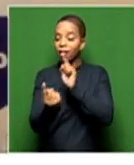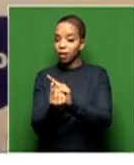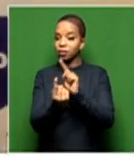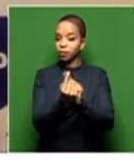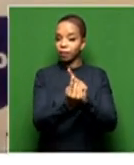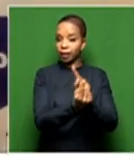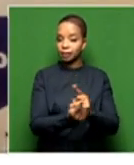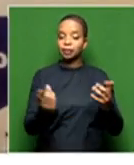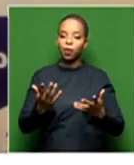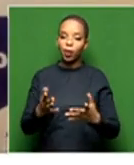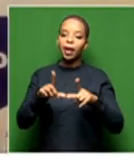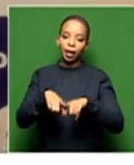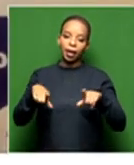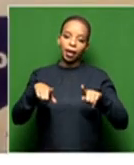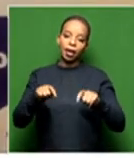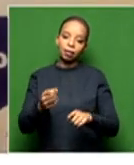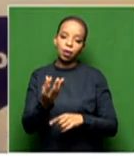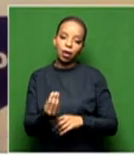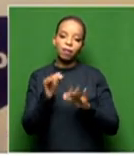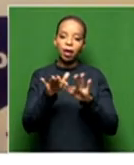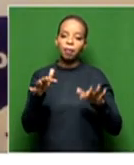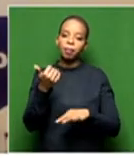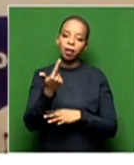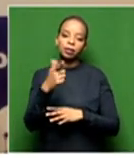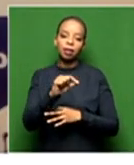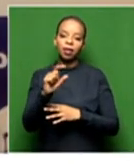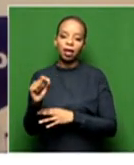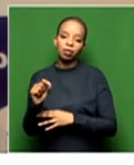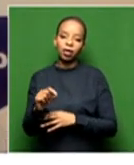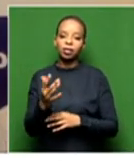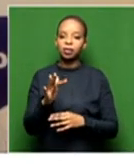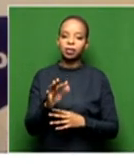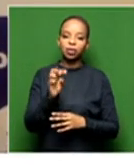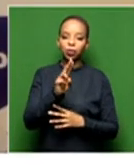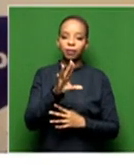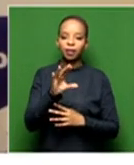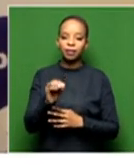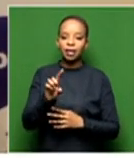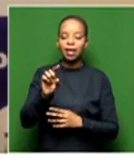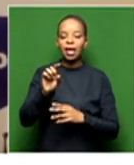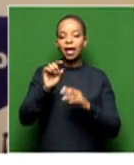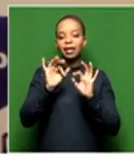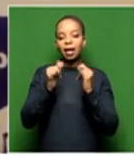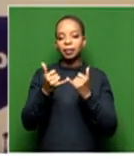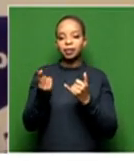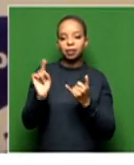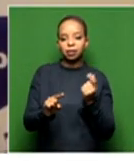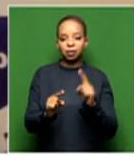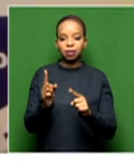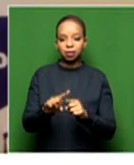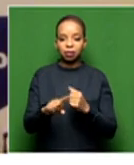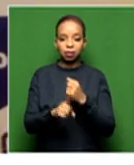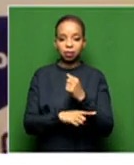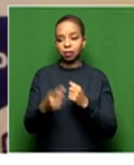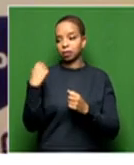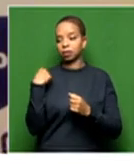had just over 700 delegates, and I think we had something like 250 companies attending. Last year, we had over 1,000.